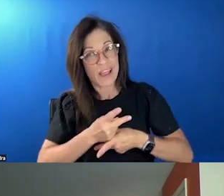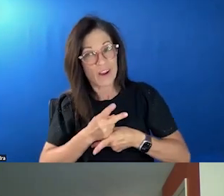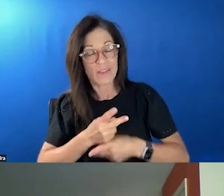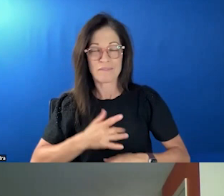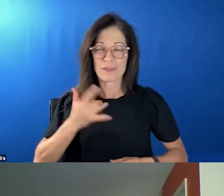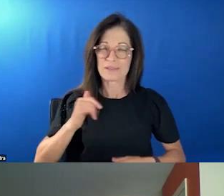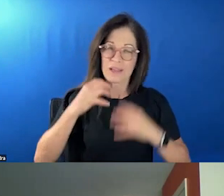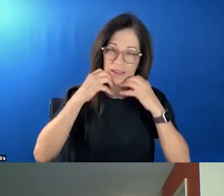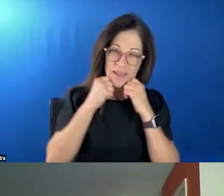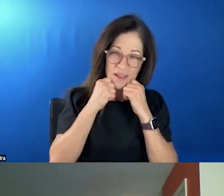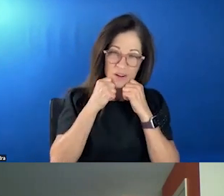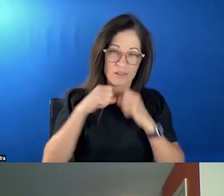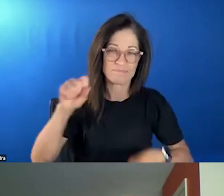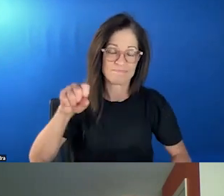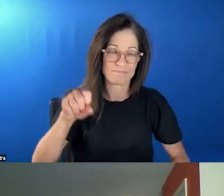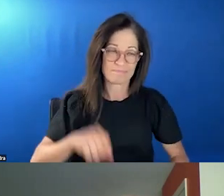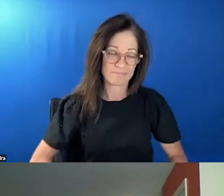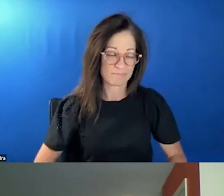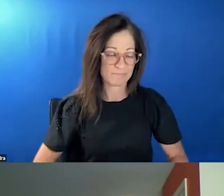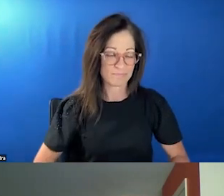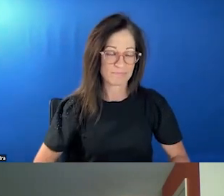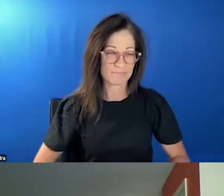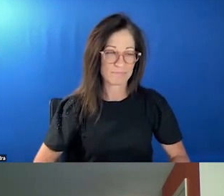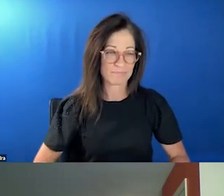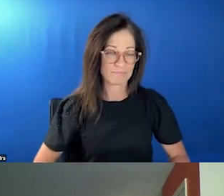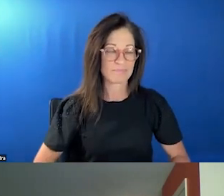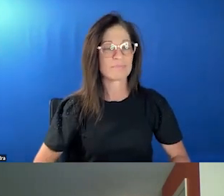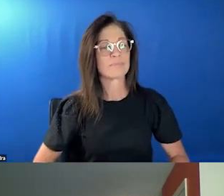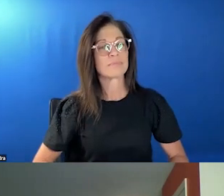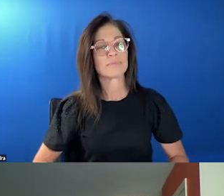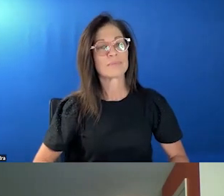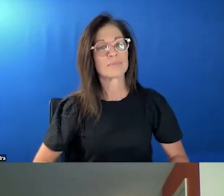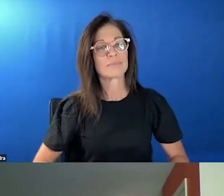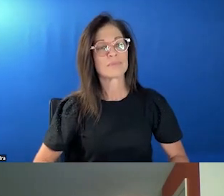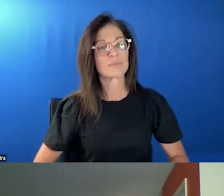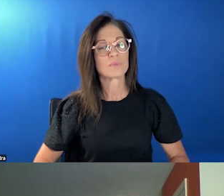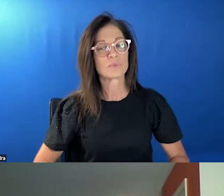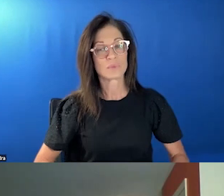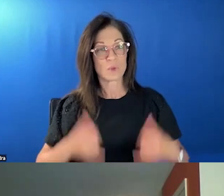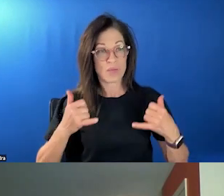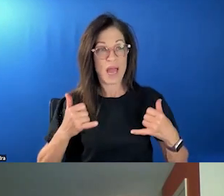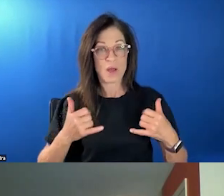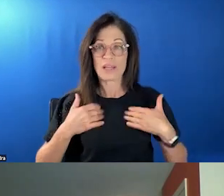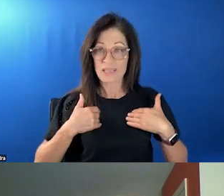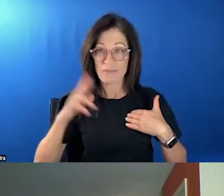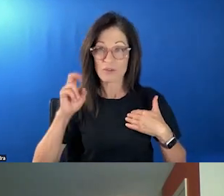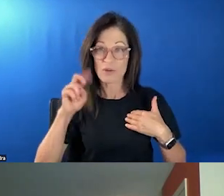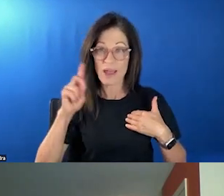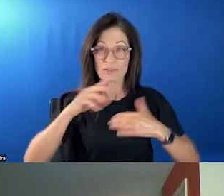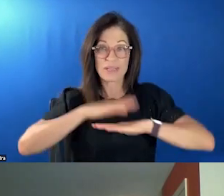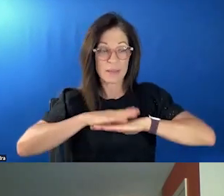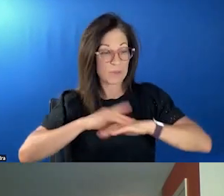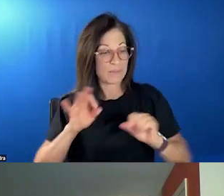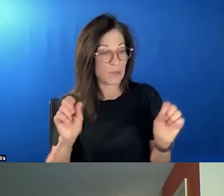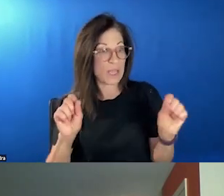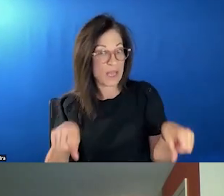right? And so, let's go to the roundtable if we could. We're going to